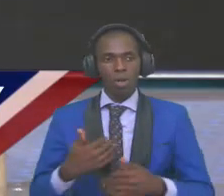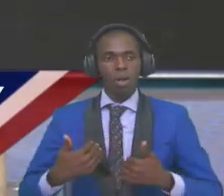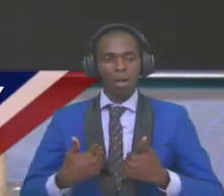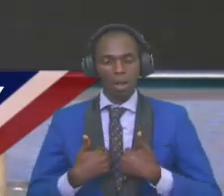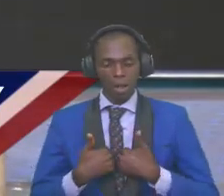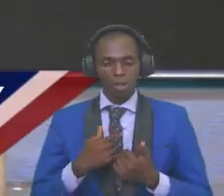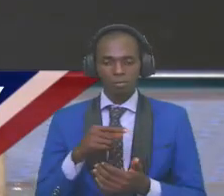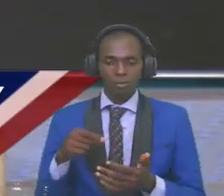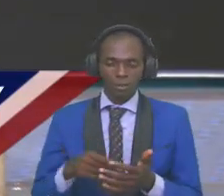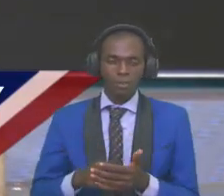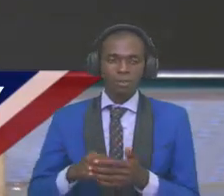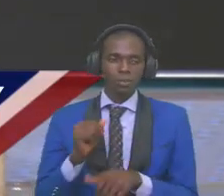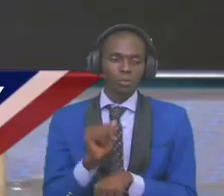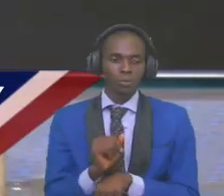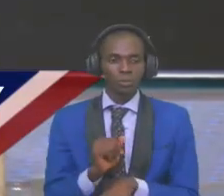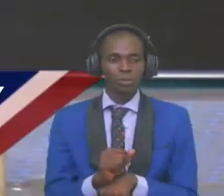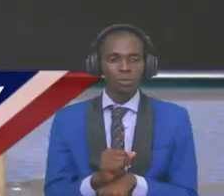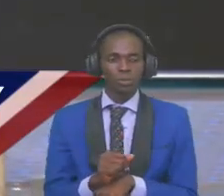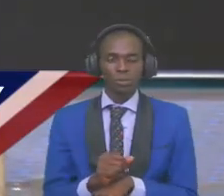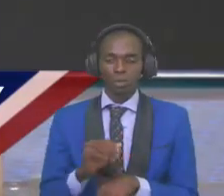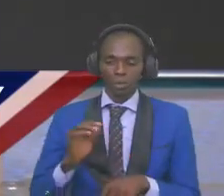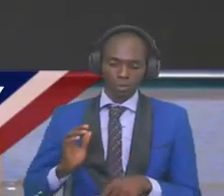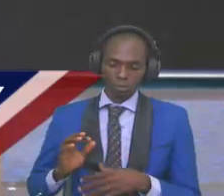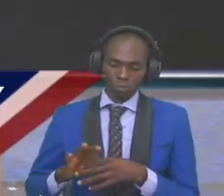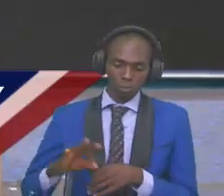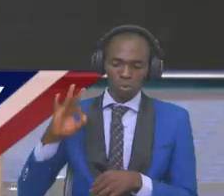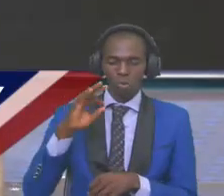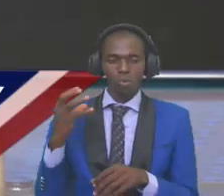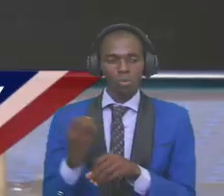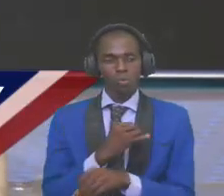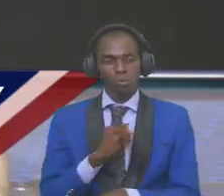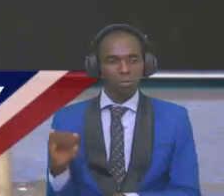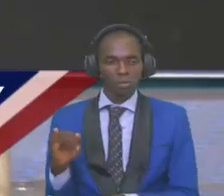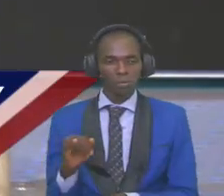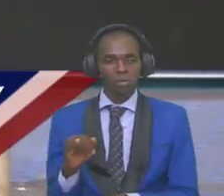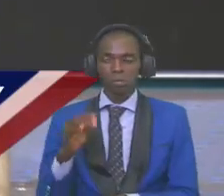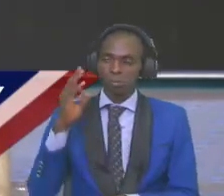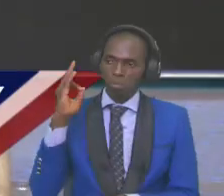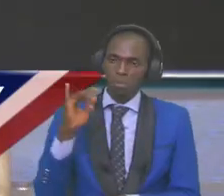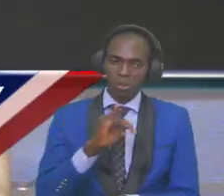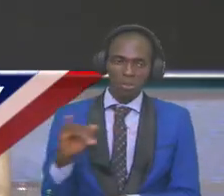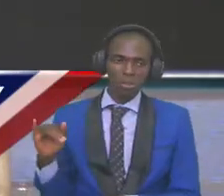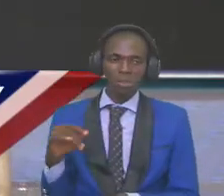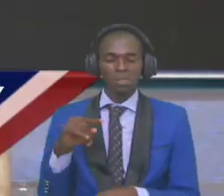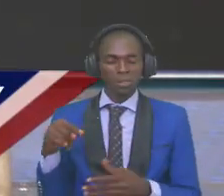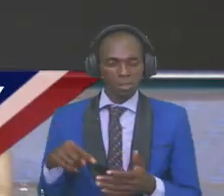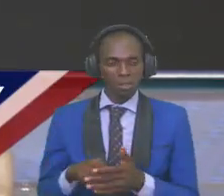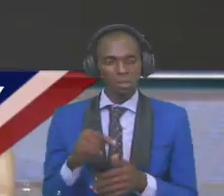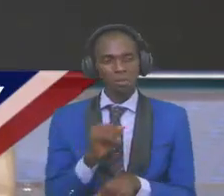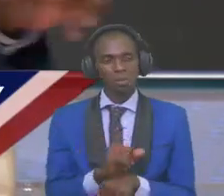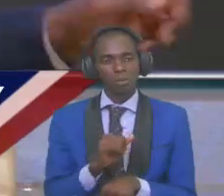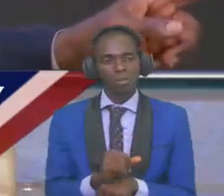this ministry, soul winning, this ministry, preaching, this